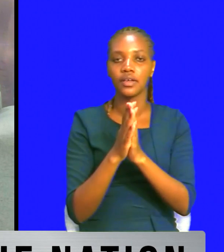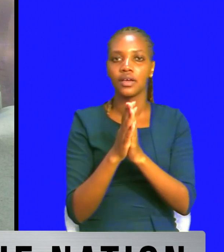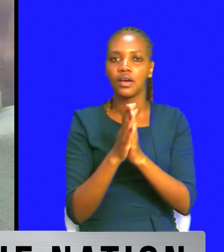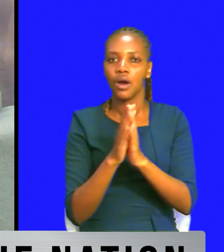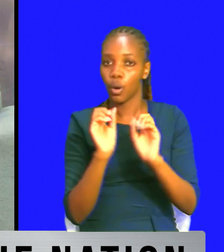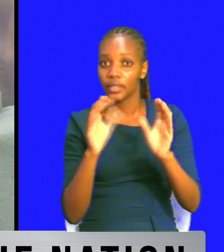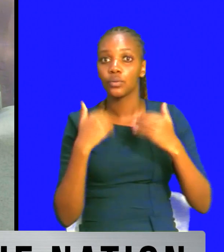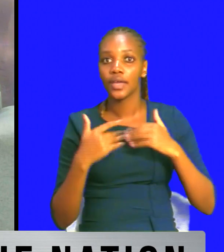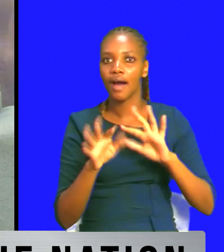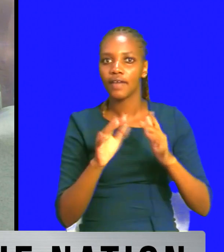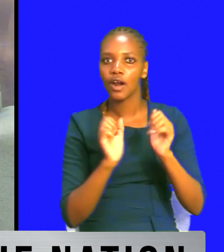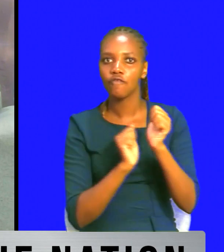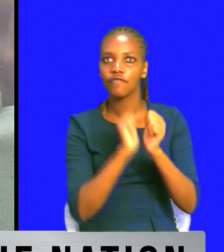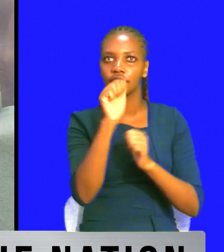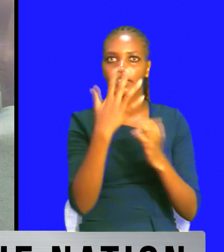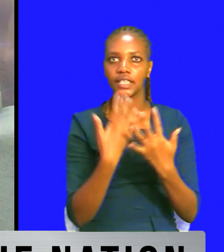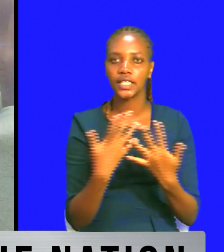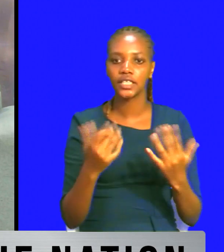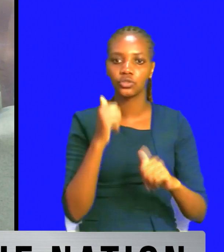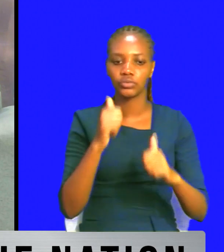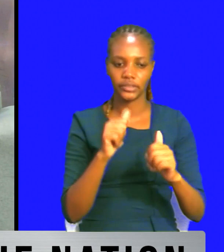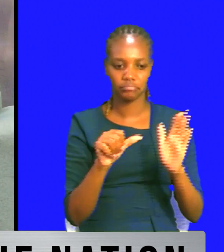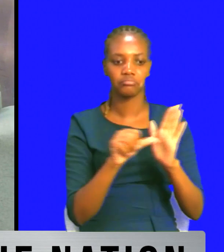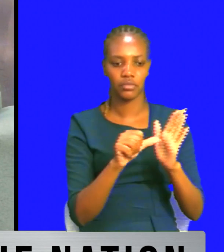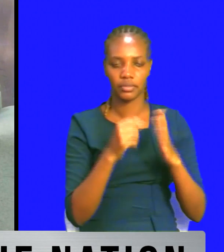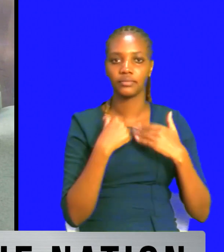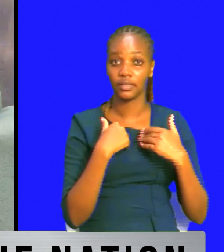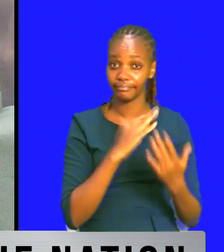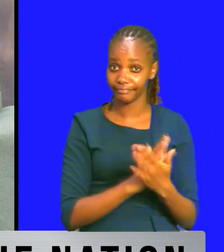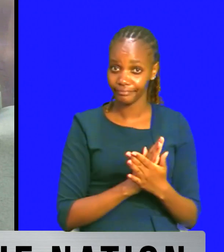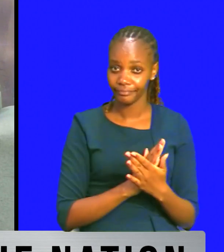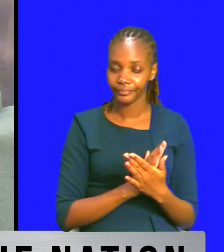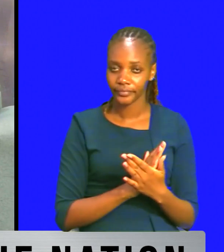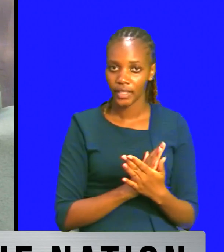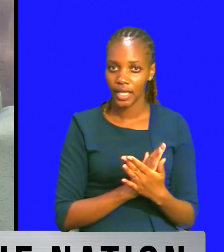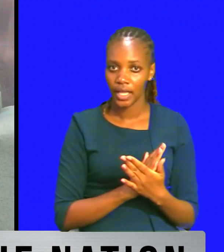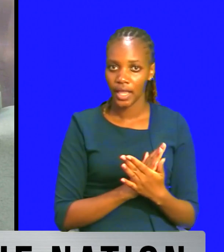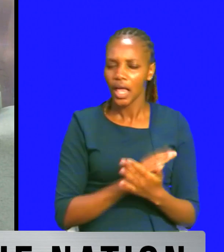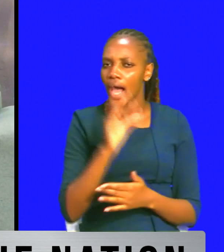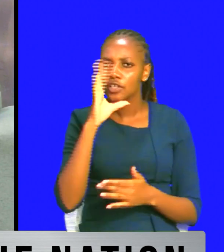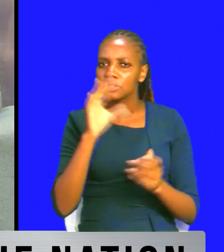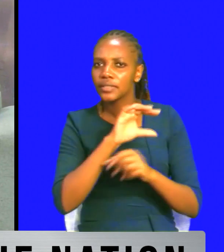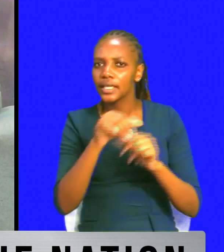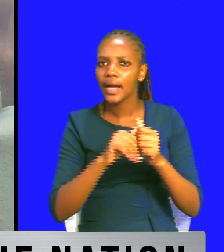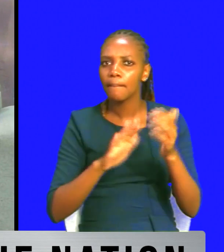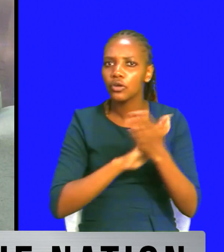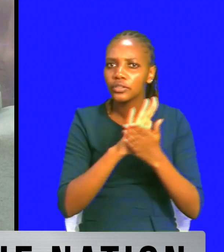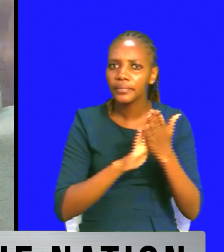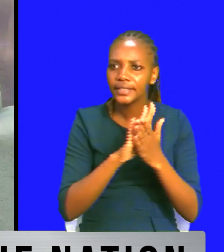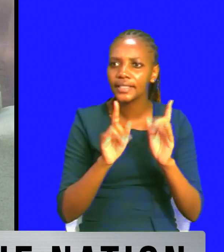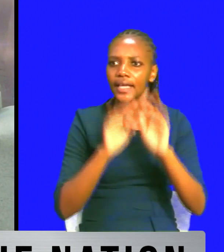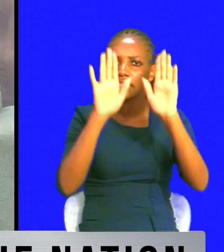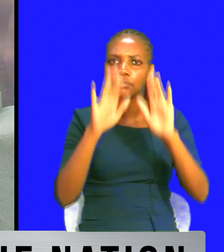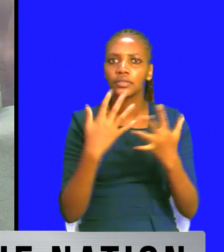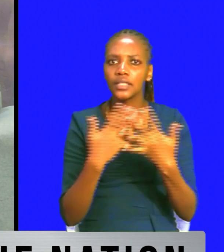15 commodities here that are an issue, Nicholas, right? Are you talking of basic and essential commodities